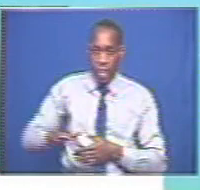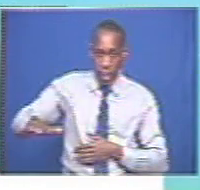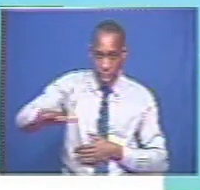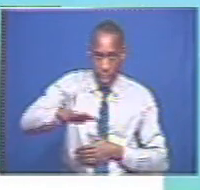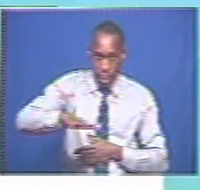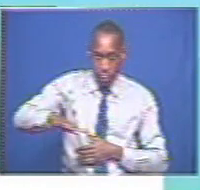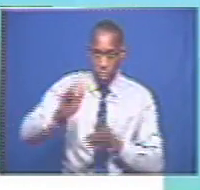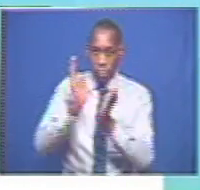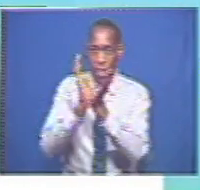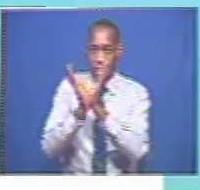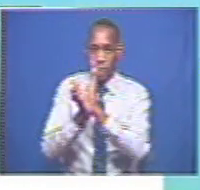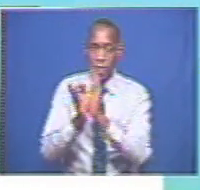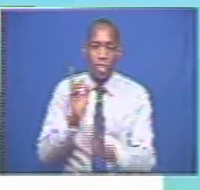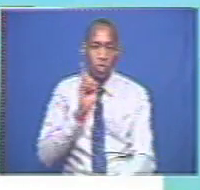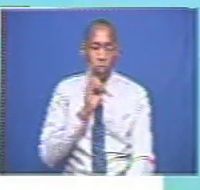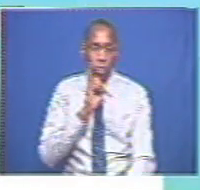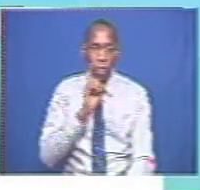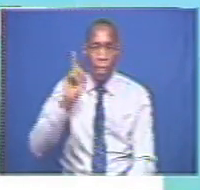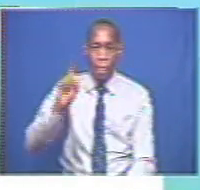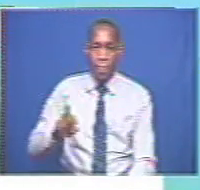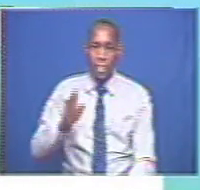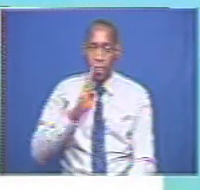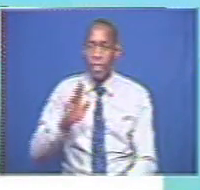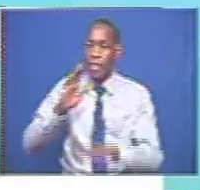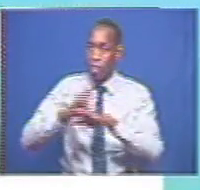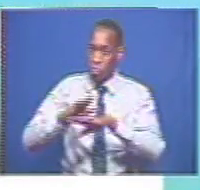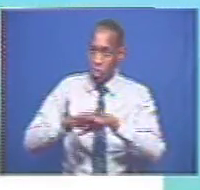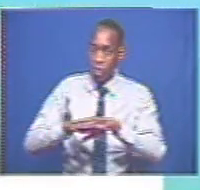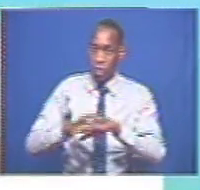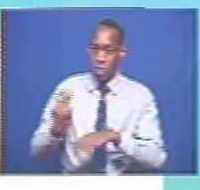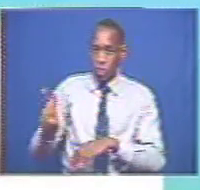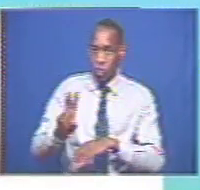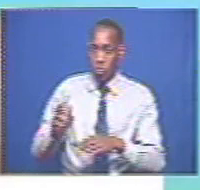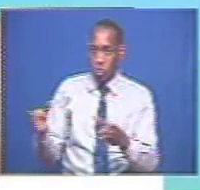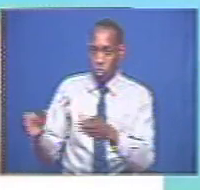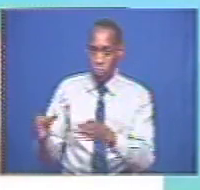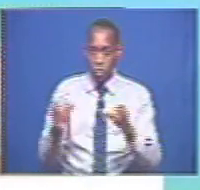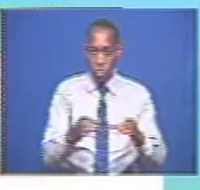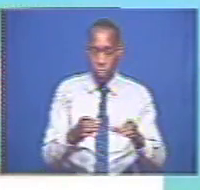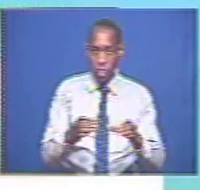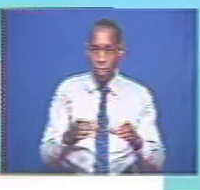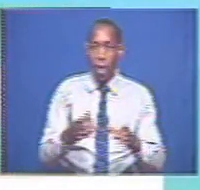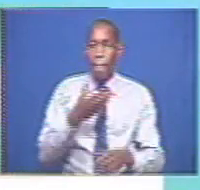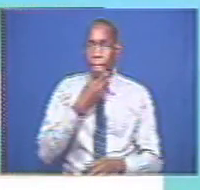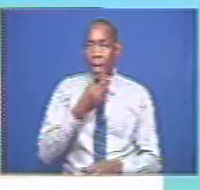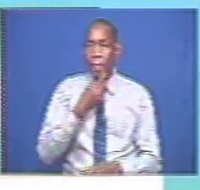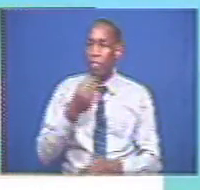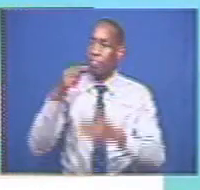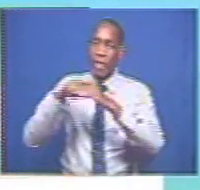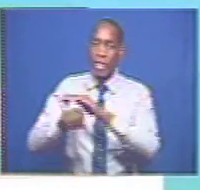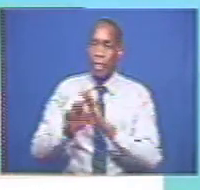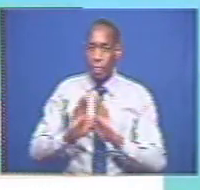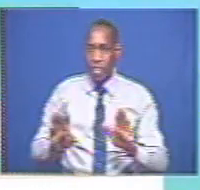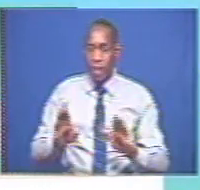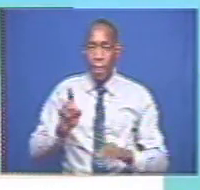at the Kasarani Stadium tomorrow has to be conducive for these two people, because we men will come there no matter what.